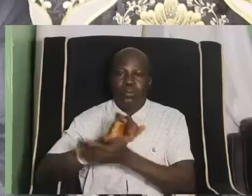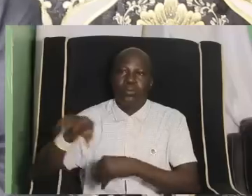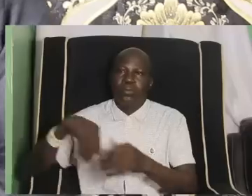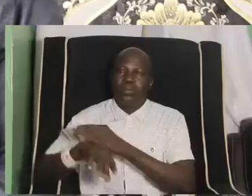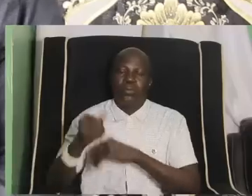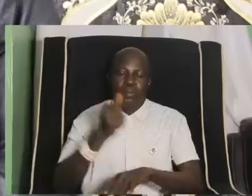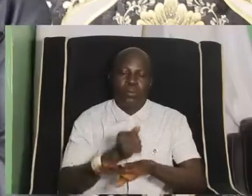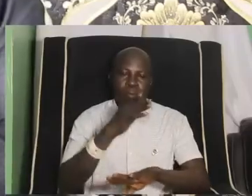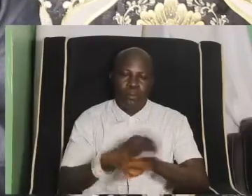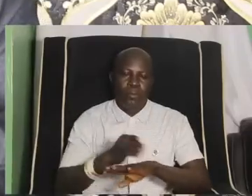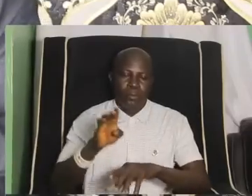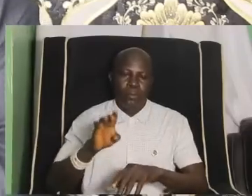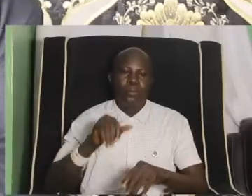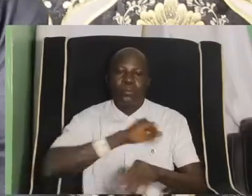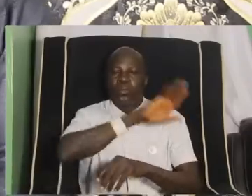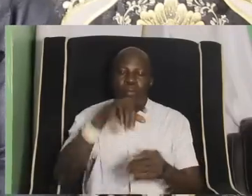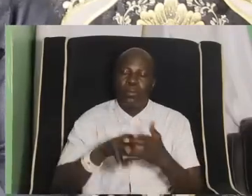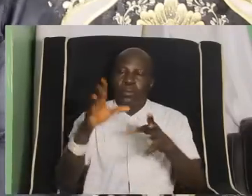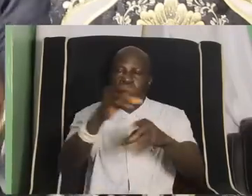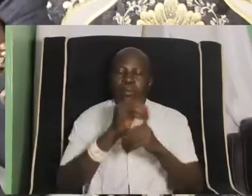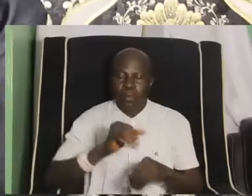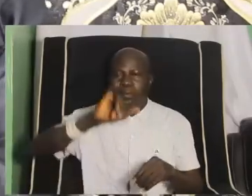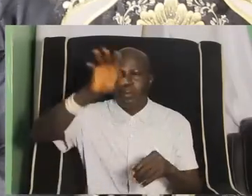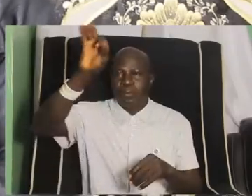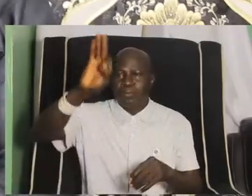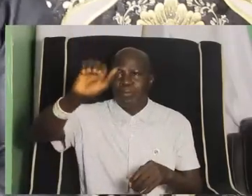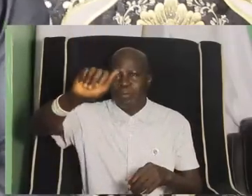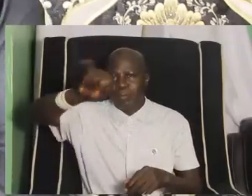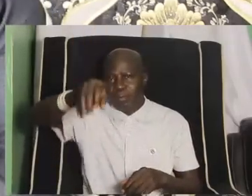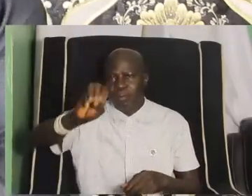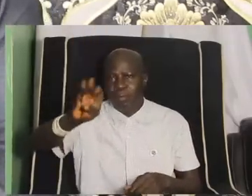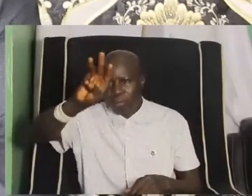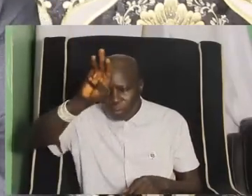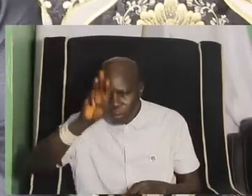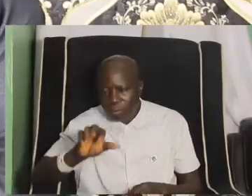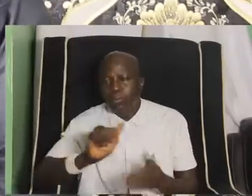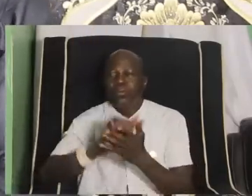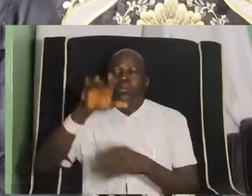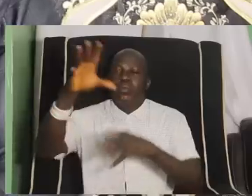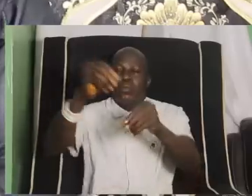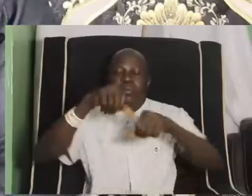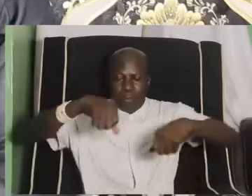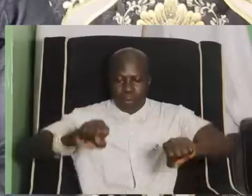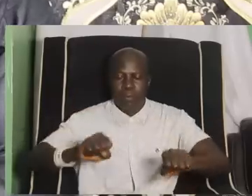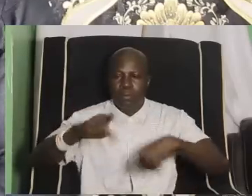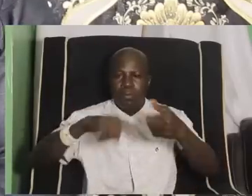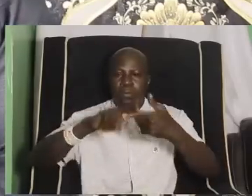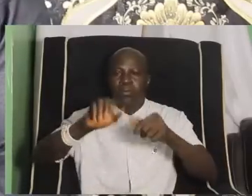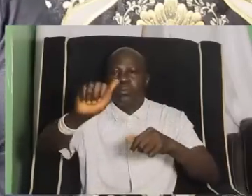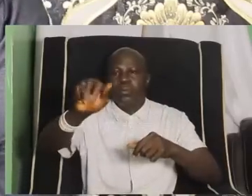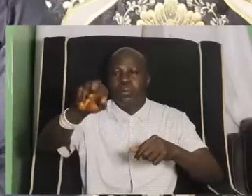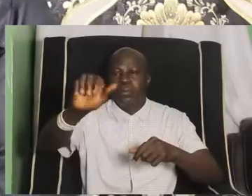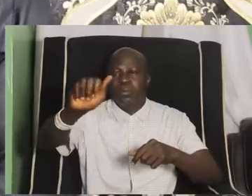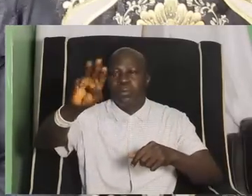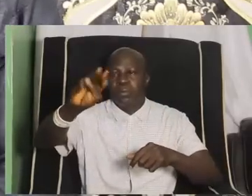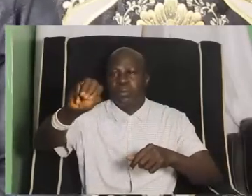abe okuta abe okuta to ba ti de fajo want to get to fajo be okada take a bite so pe o nlo si araro mi said that you are going to oke odo road